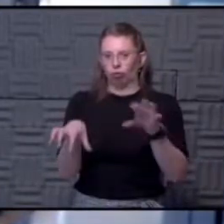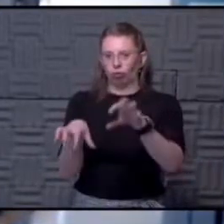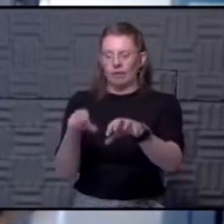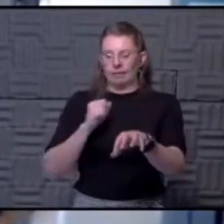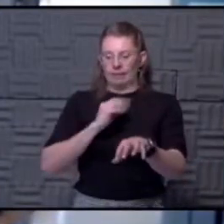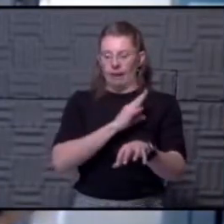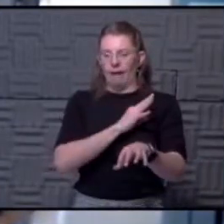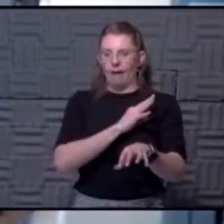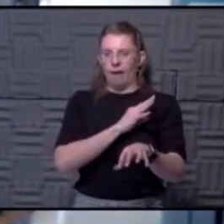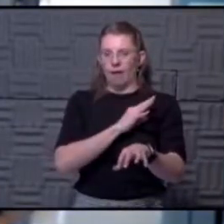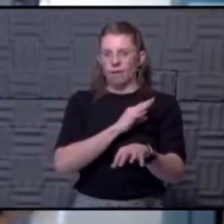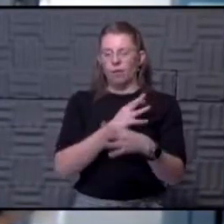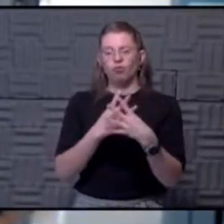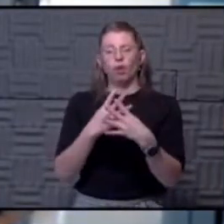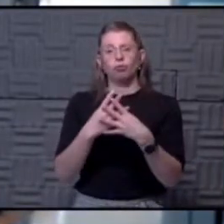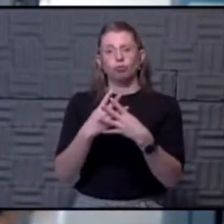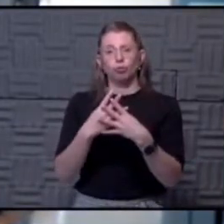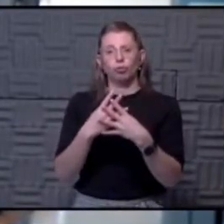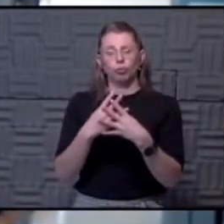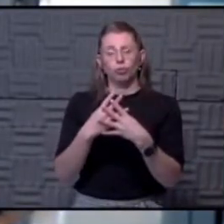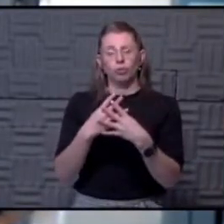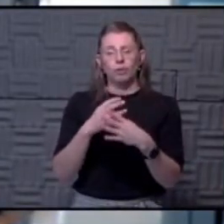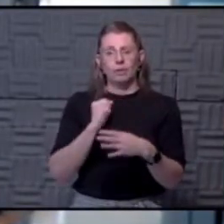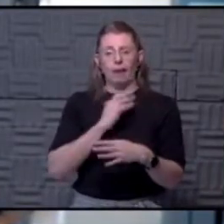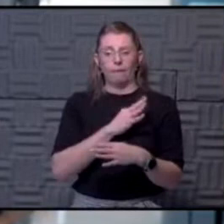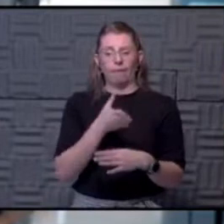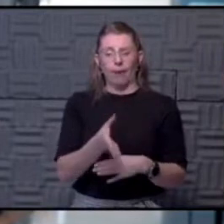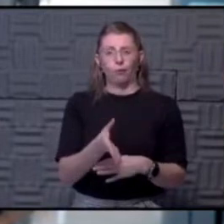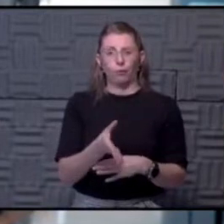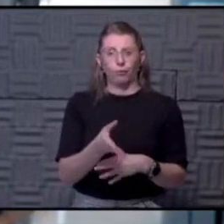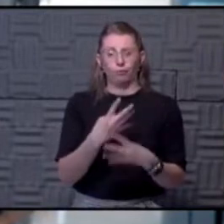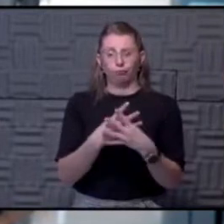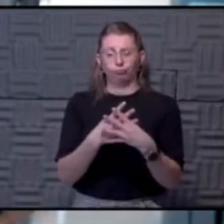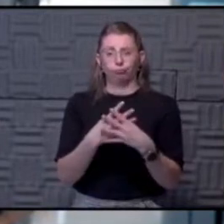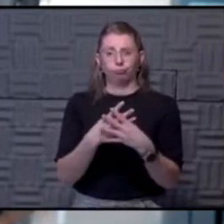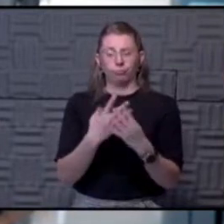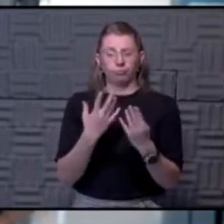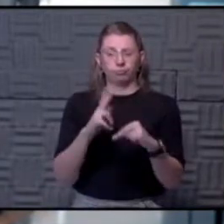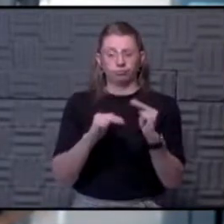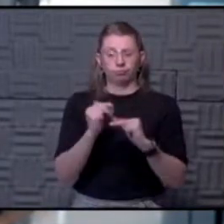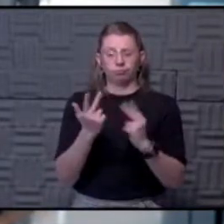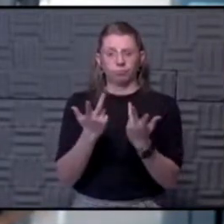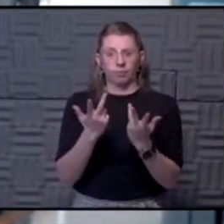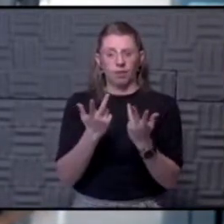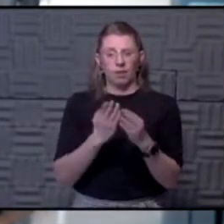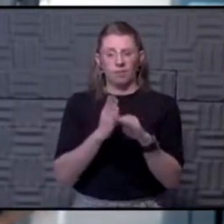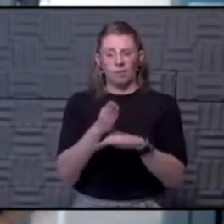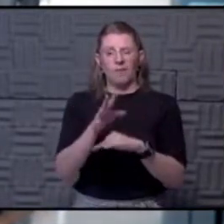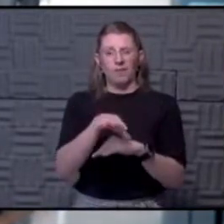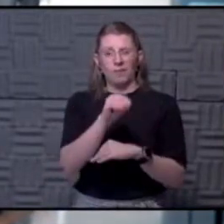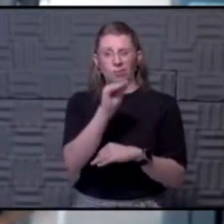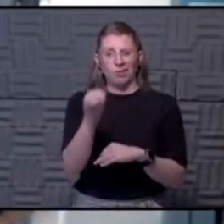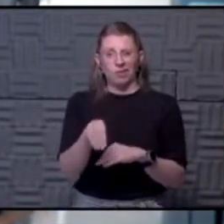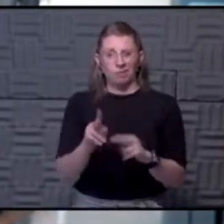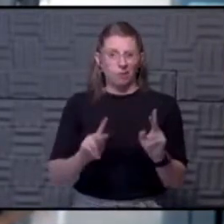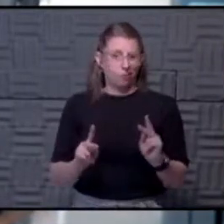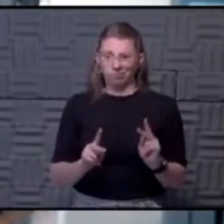staff in correctional facilities, for example, haven't gotten but above about 50% of the people.